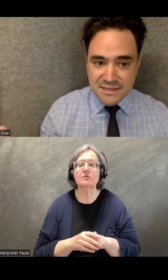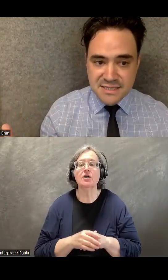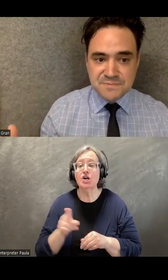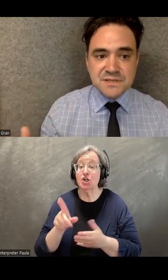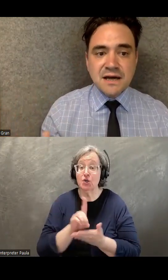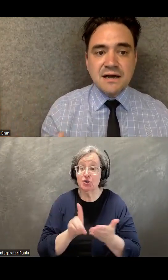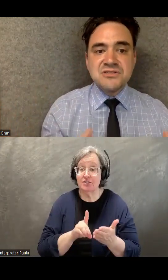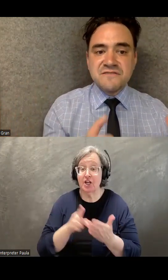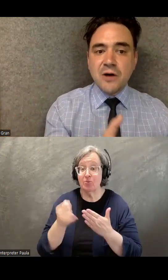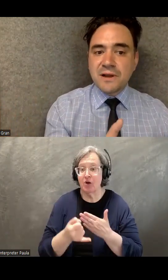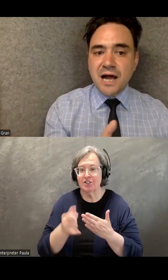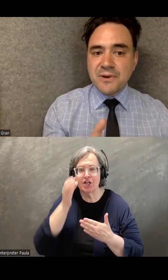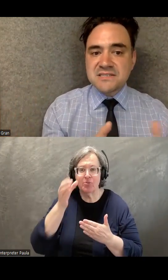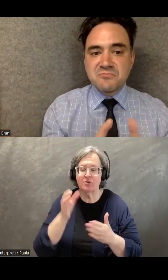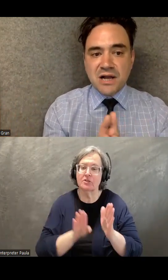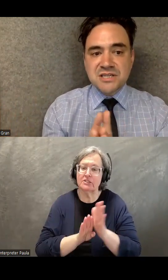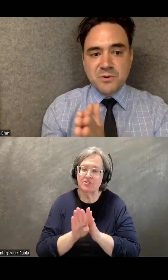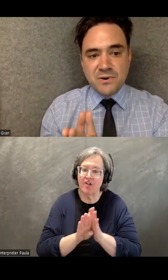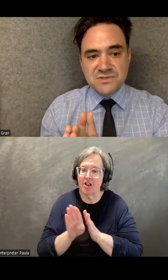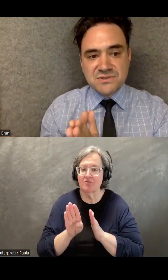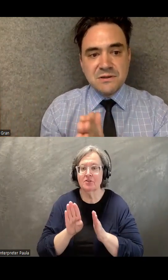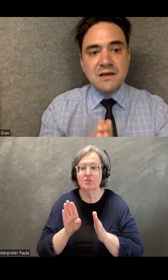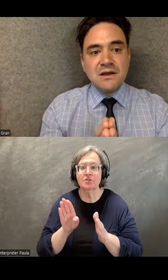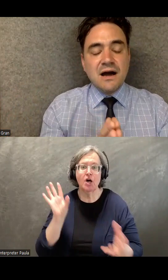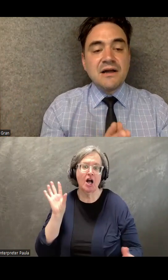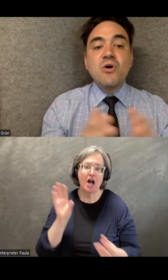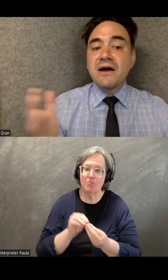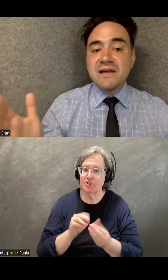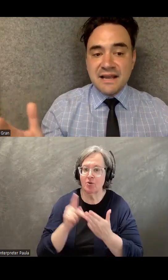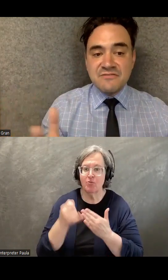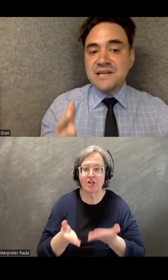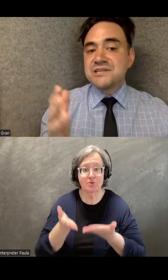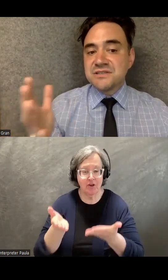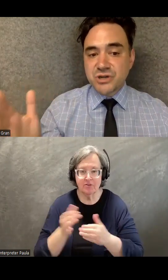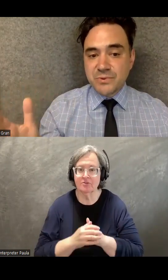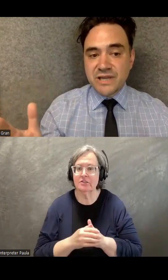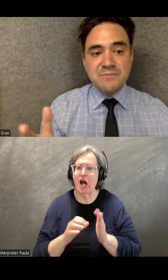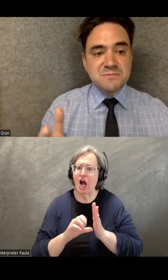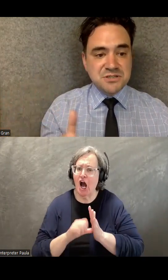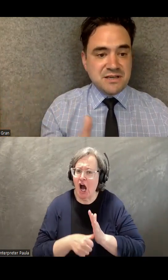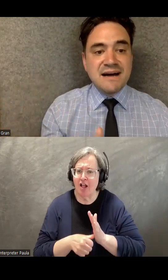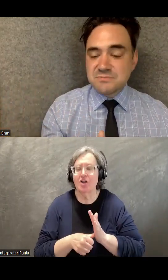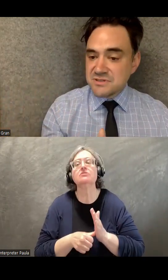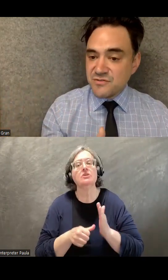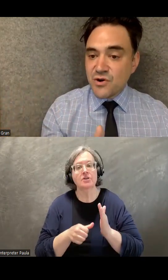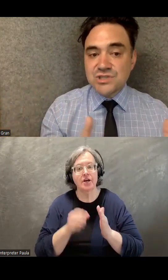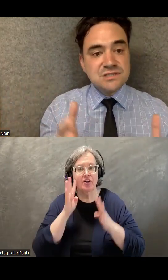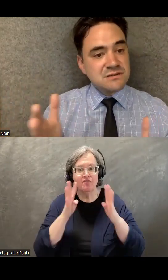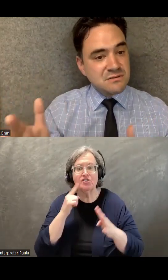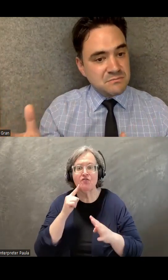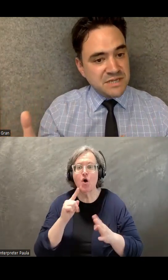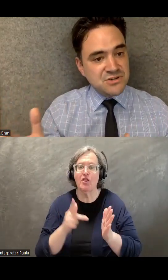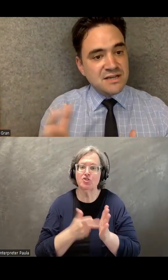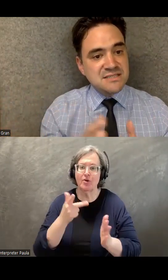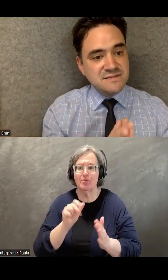project concept. You develop a comprehensive project proposal. You highlight innovation in the triple aim, especially hospital diversion